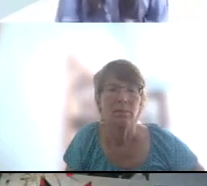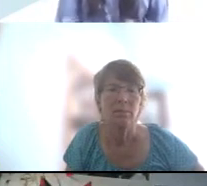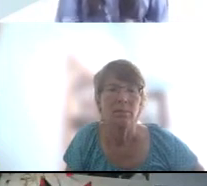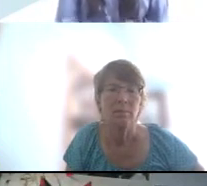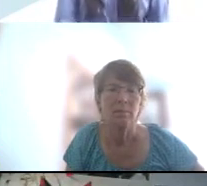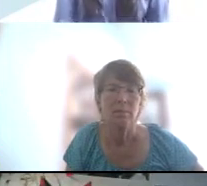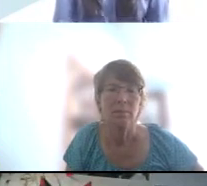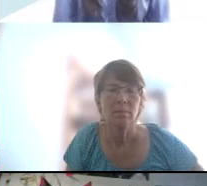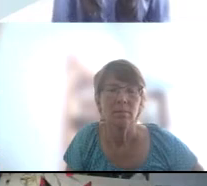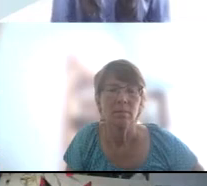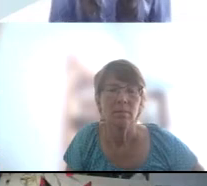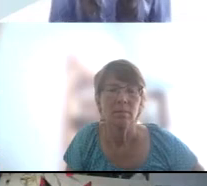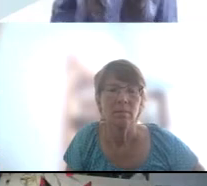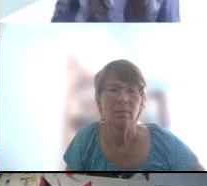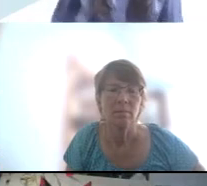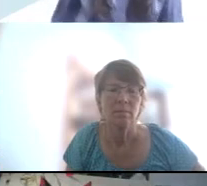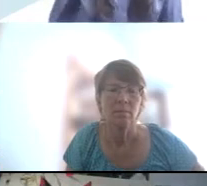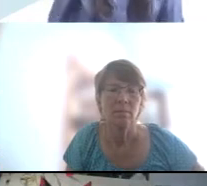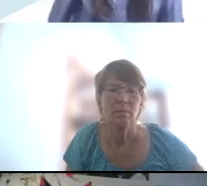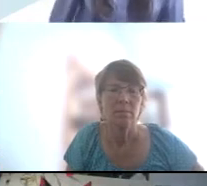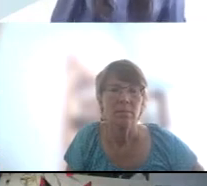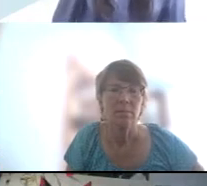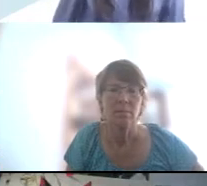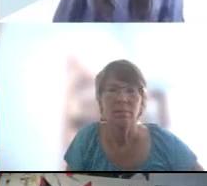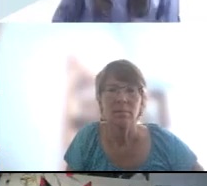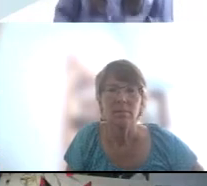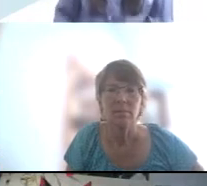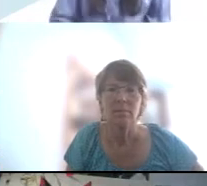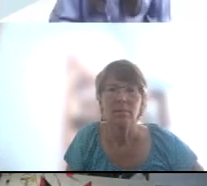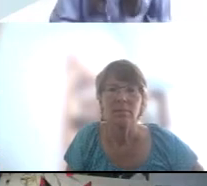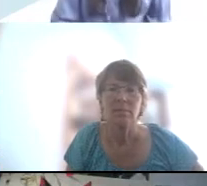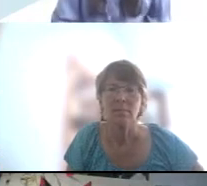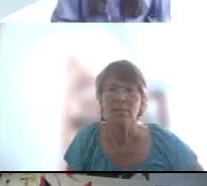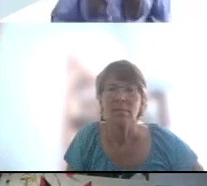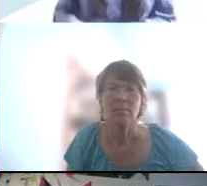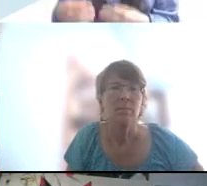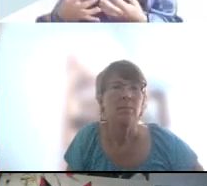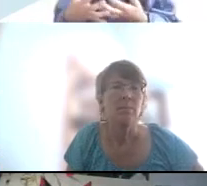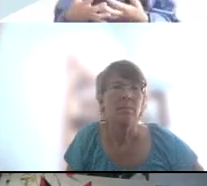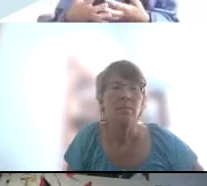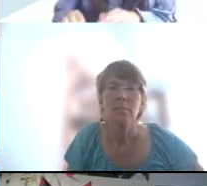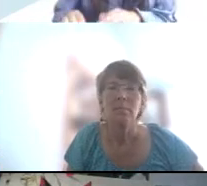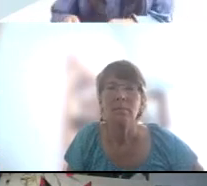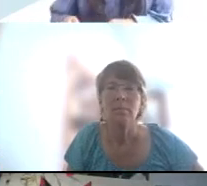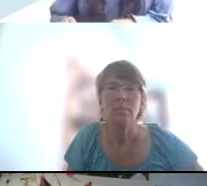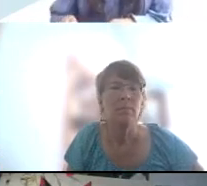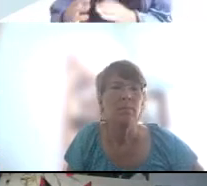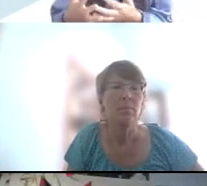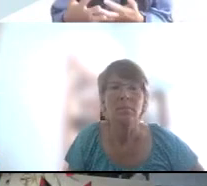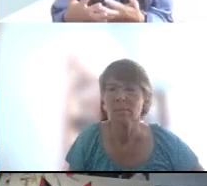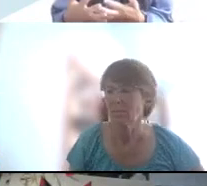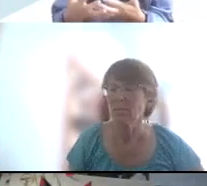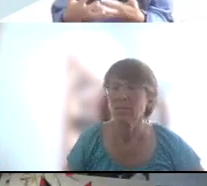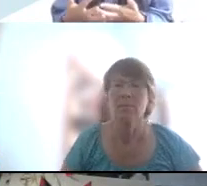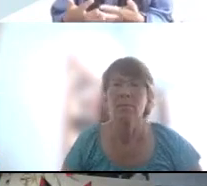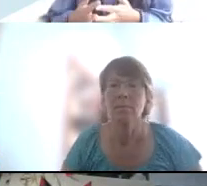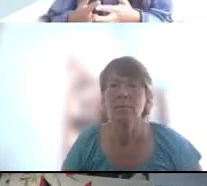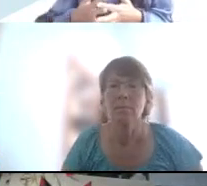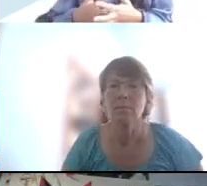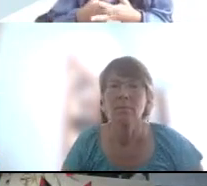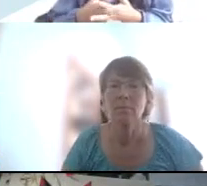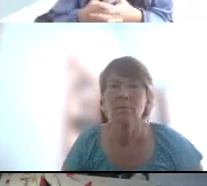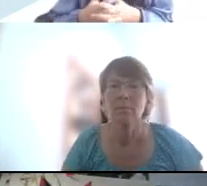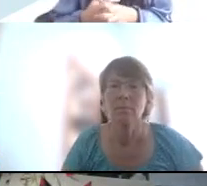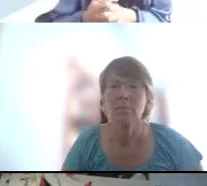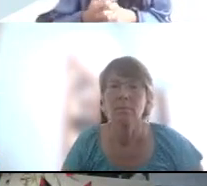work. While we're all joining from different parts of the province today, I'm going to speak about the land upon which the CPSO offices sit,